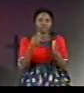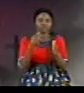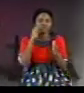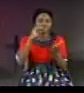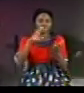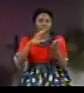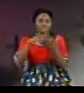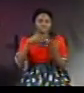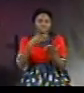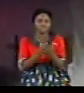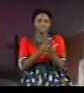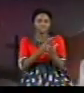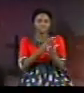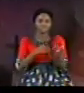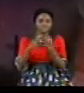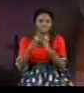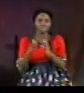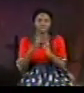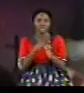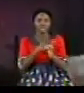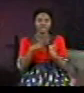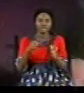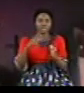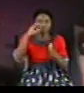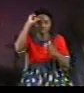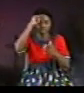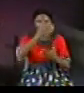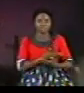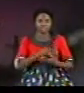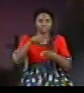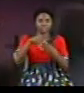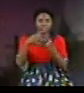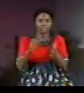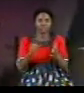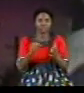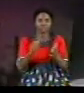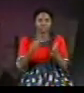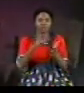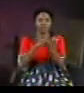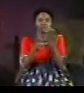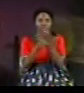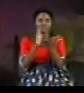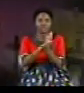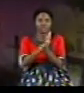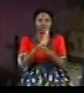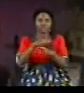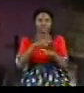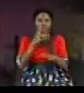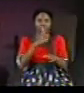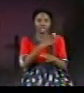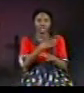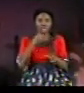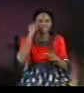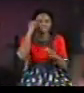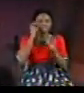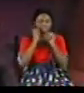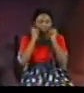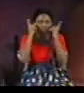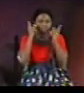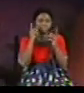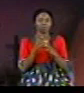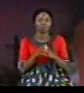the anvil on her, and she revived. This is our pastor, and they are here to share the testimony. Praise the